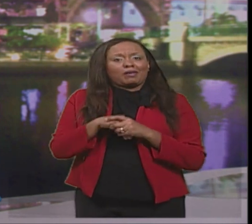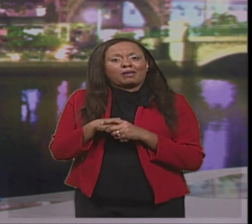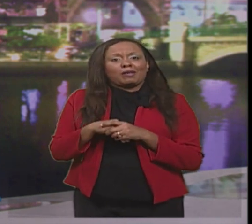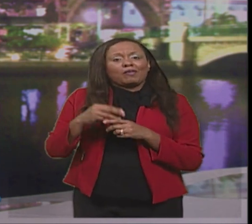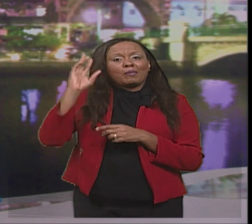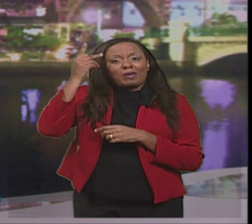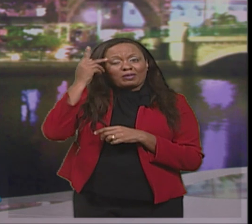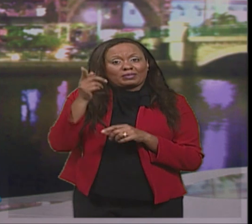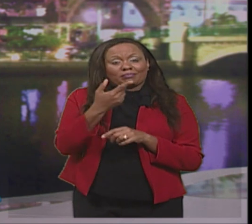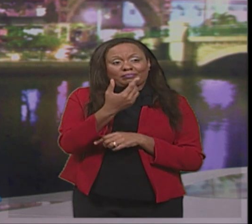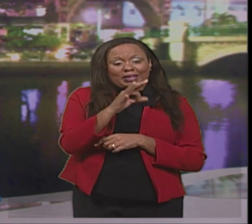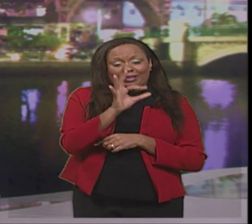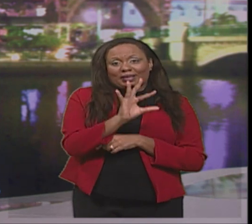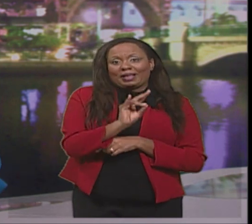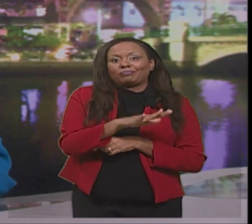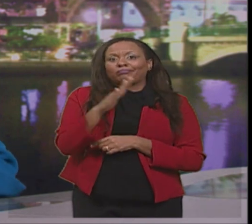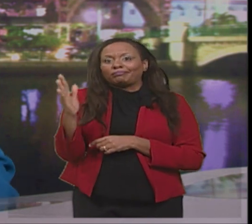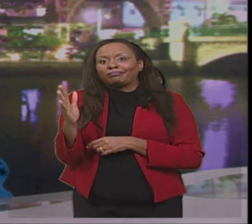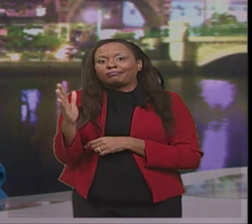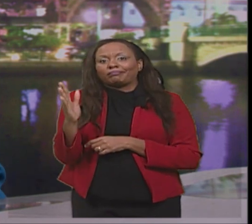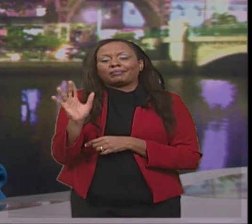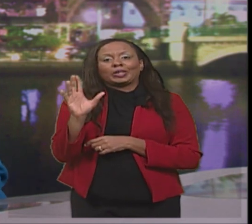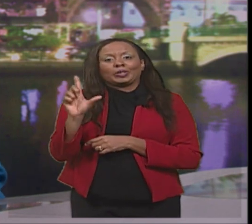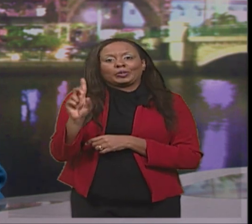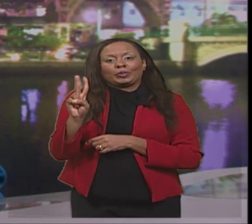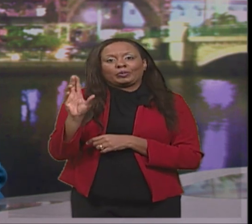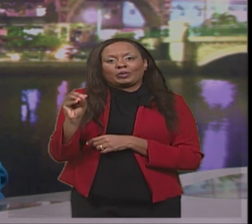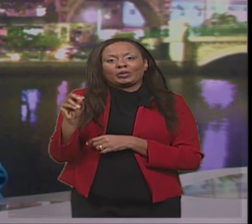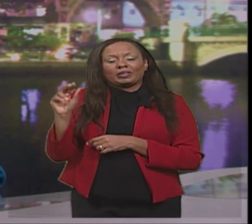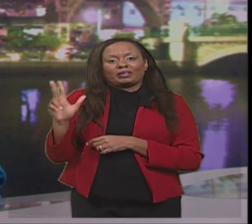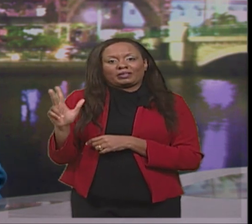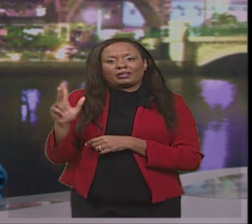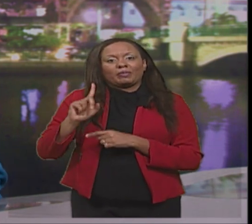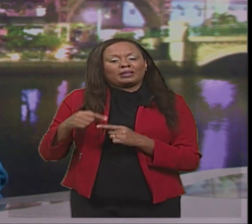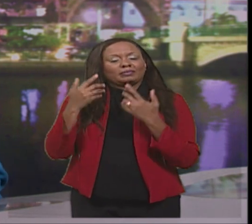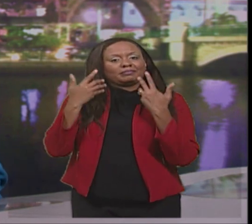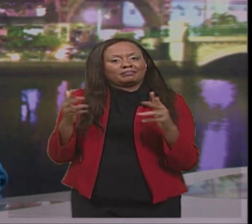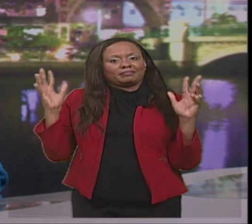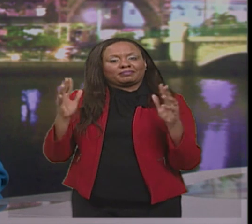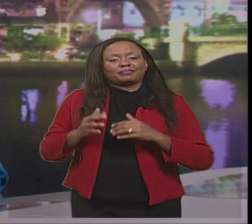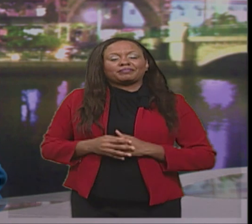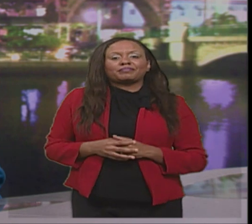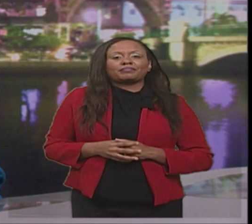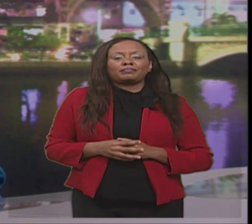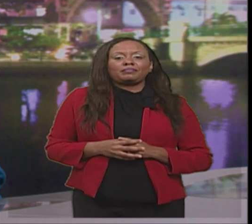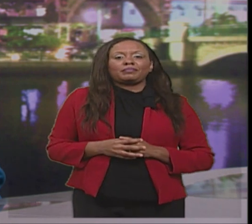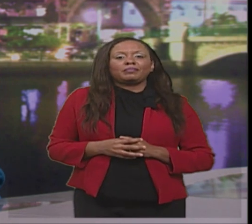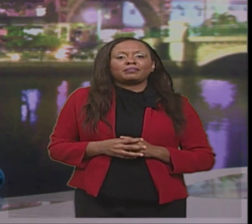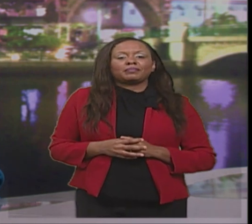from 1997 until her political retirement at the general election in July 2003.